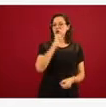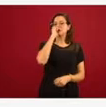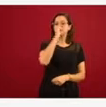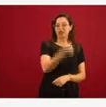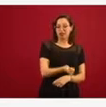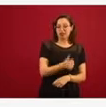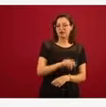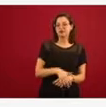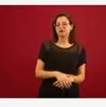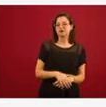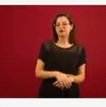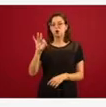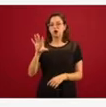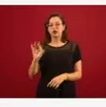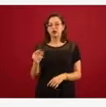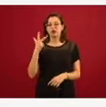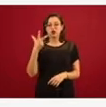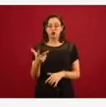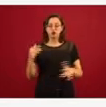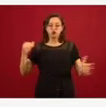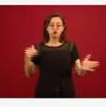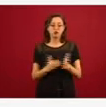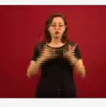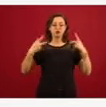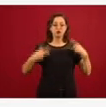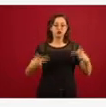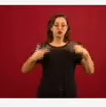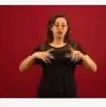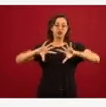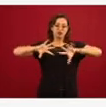6,875 of them have come out positive. But we have